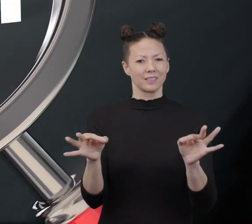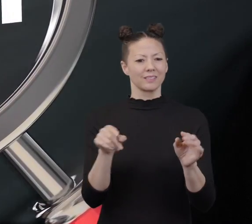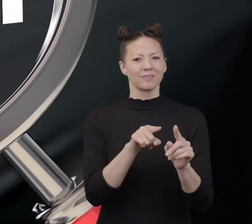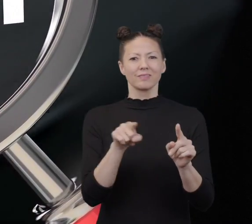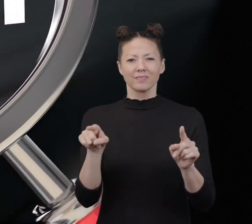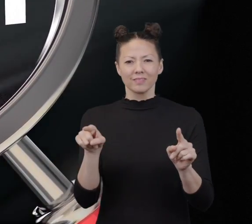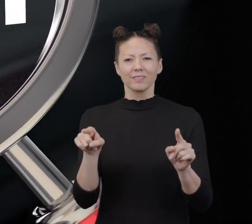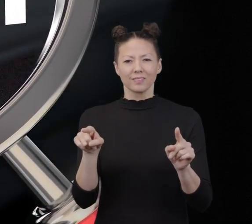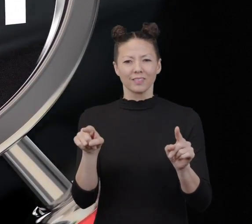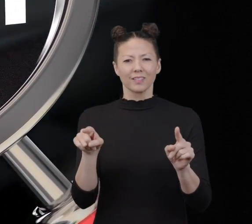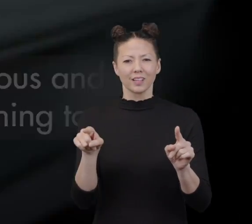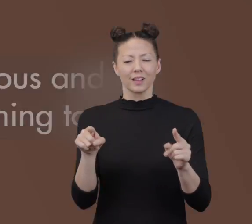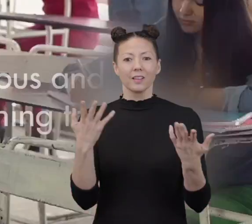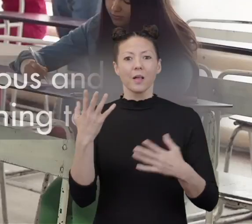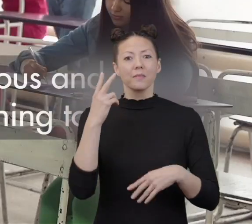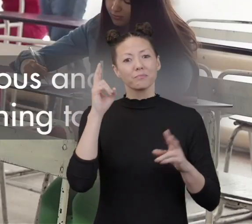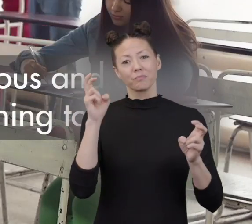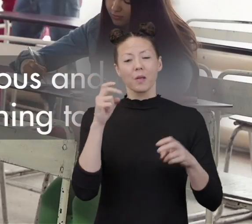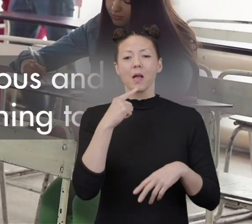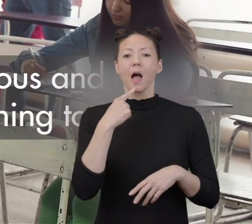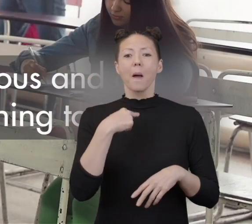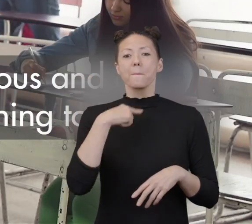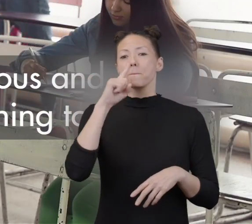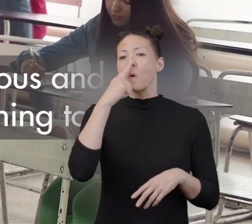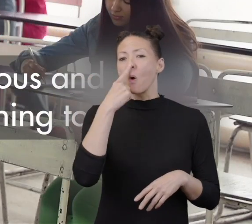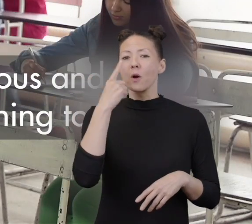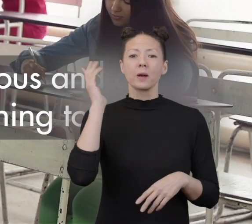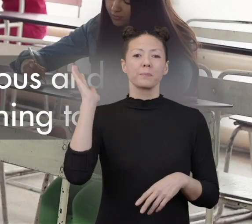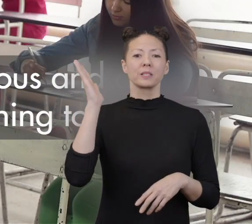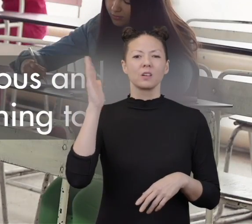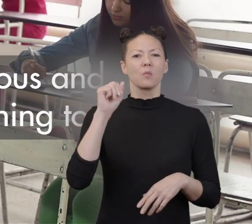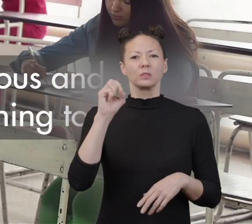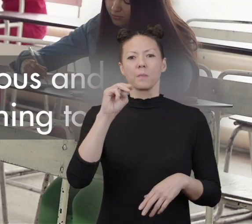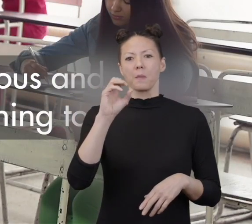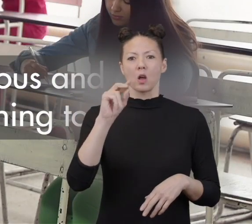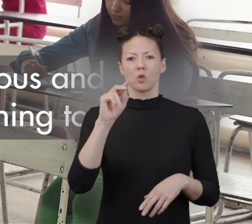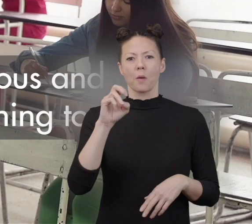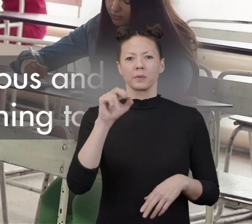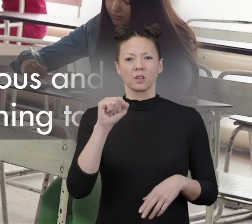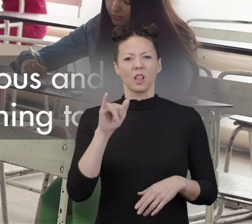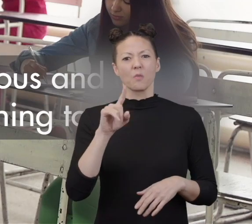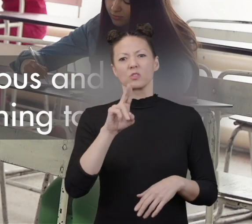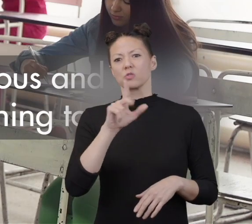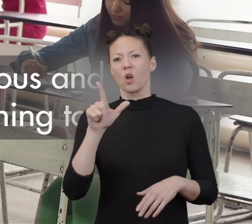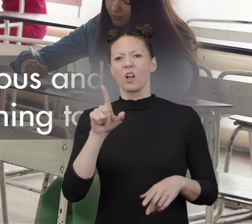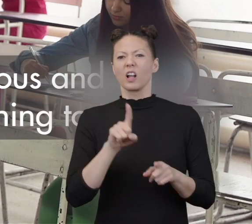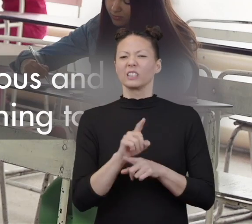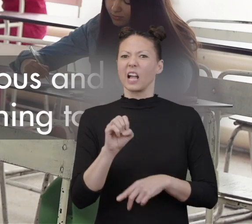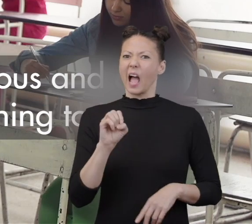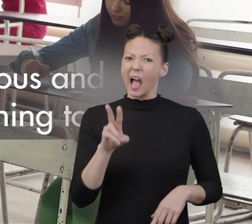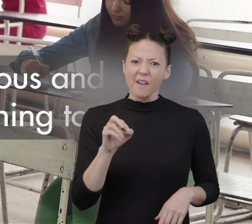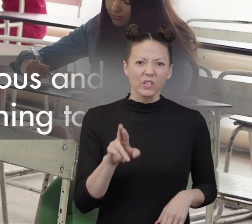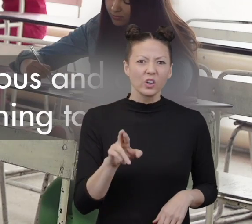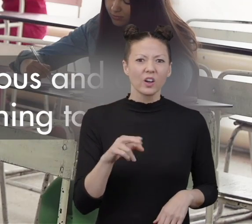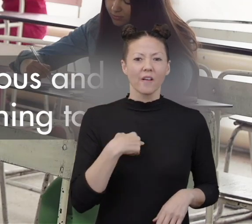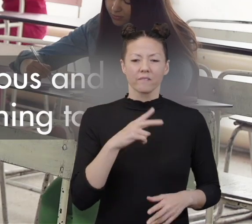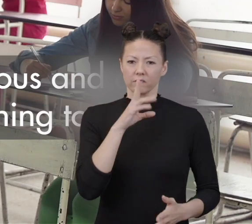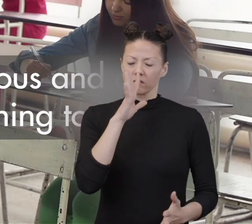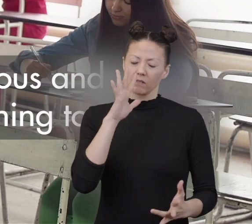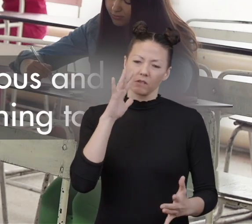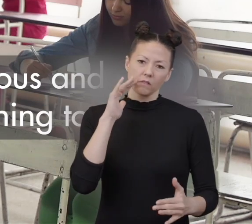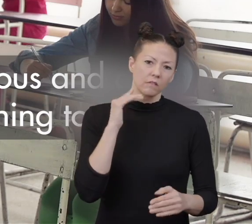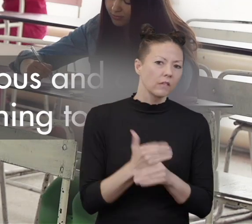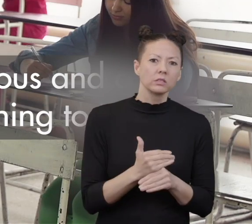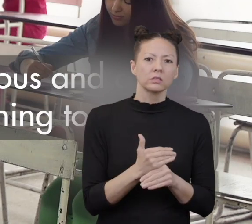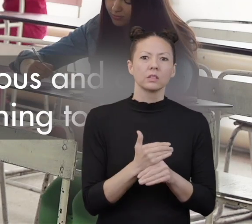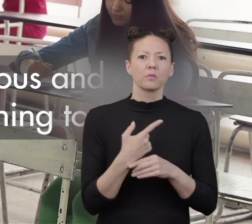sentence. The boring speech was monotonous and as dull as ever, and I